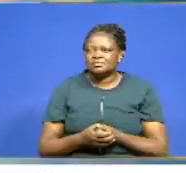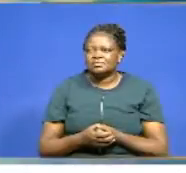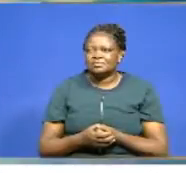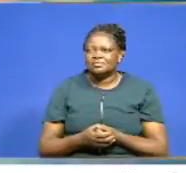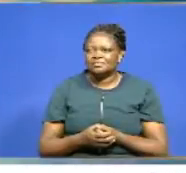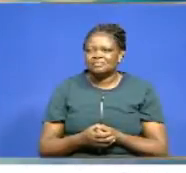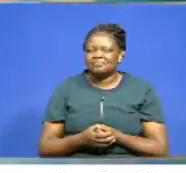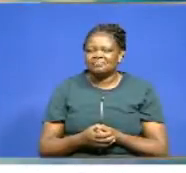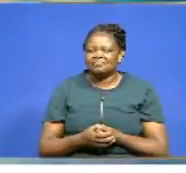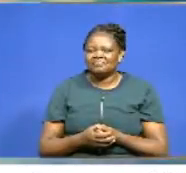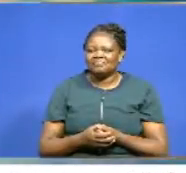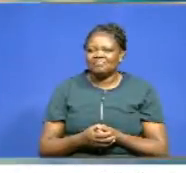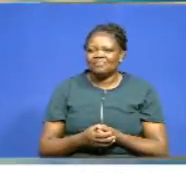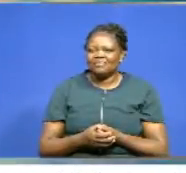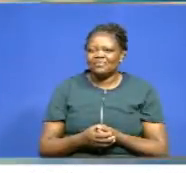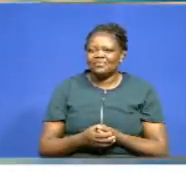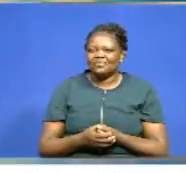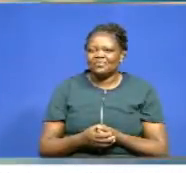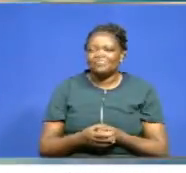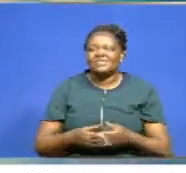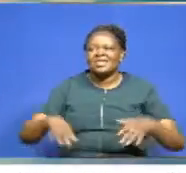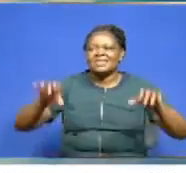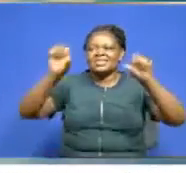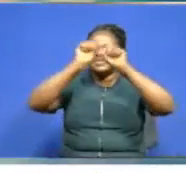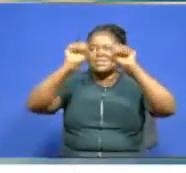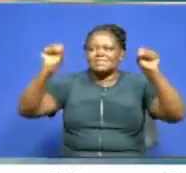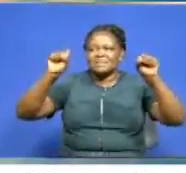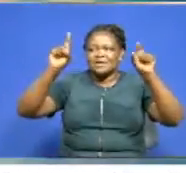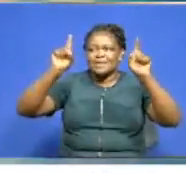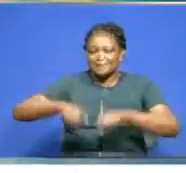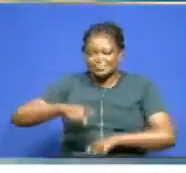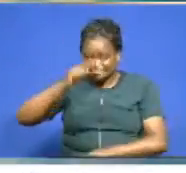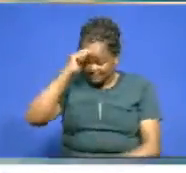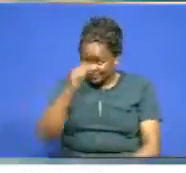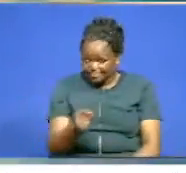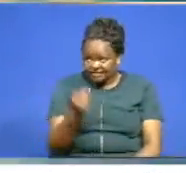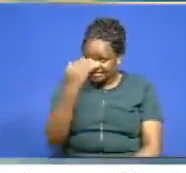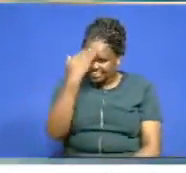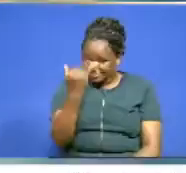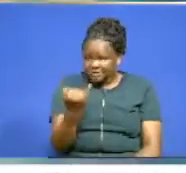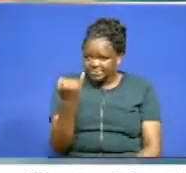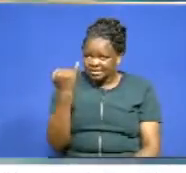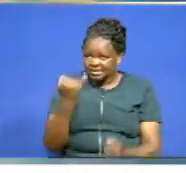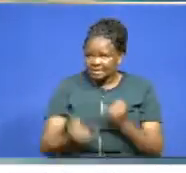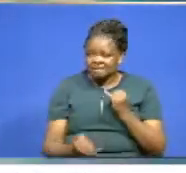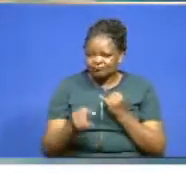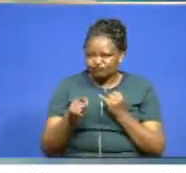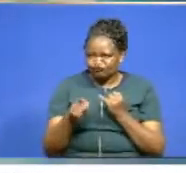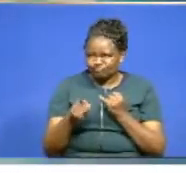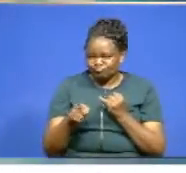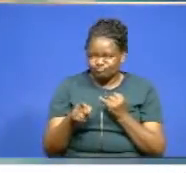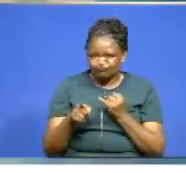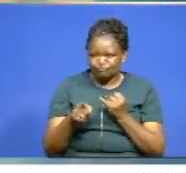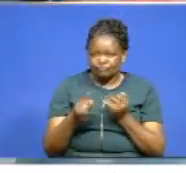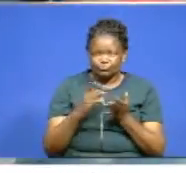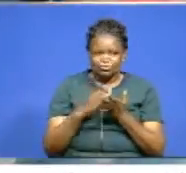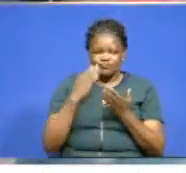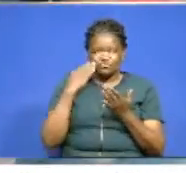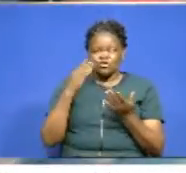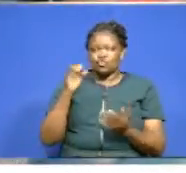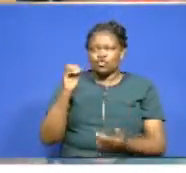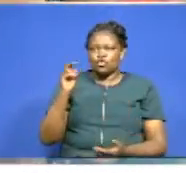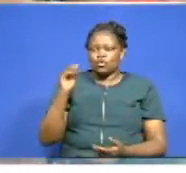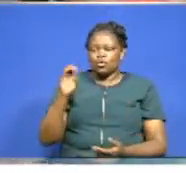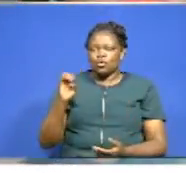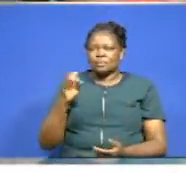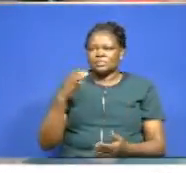is a guy that the president needs to honor him, because that last basket. For those who don't know, Taylor Ngwa is the one who scored